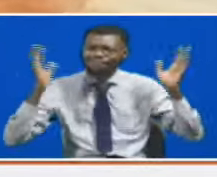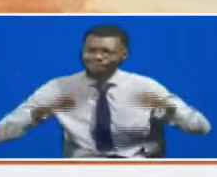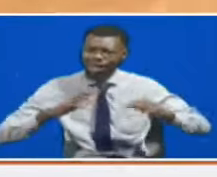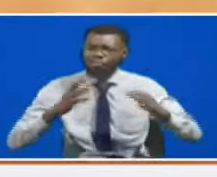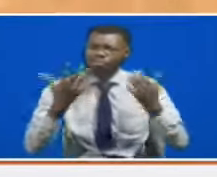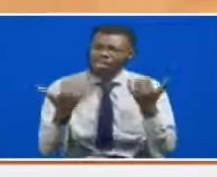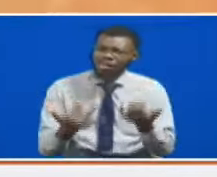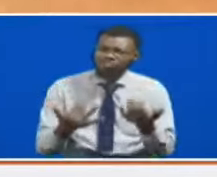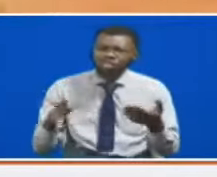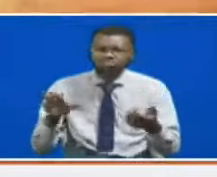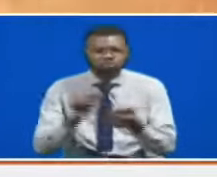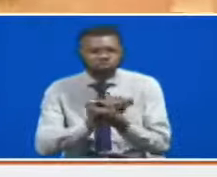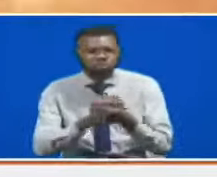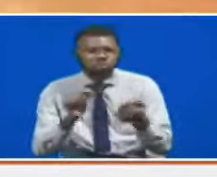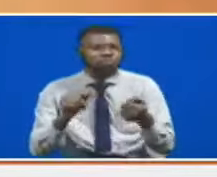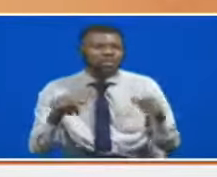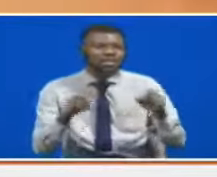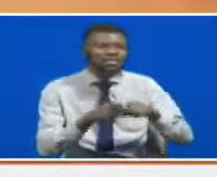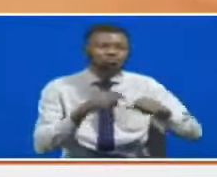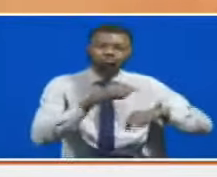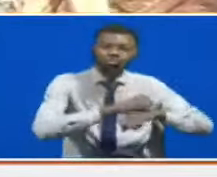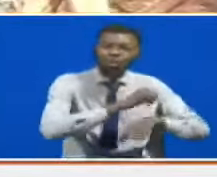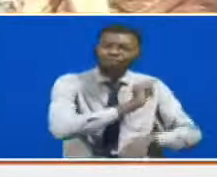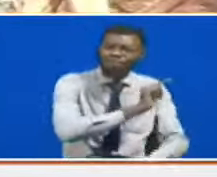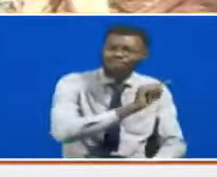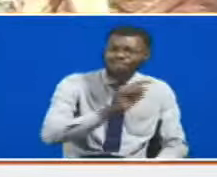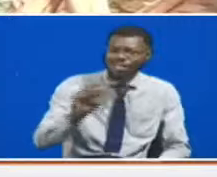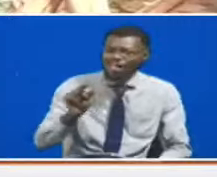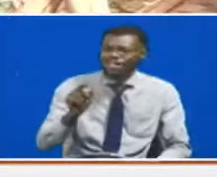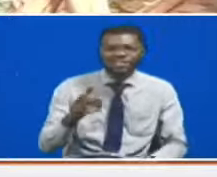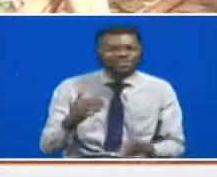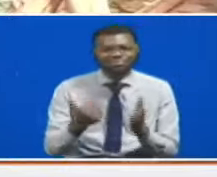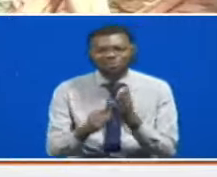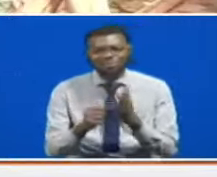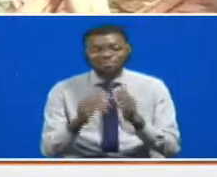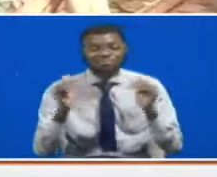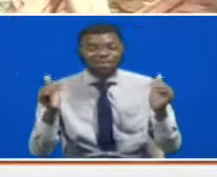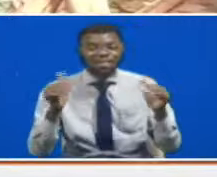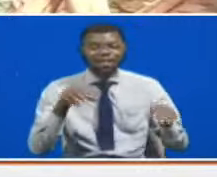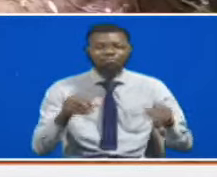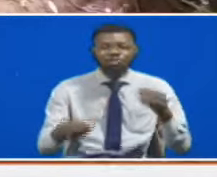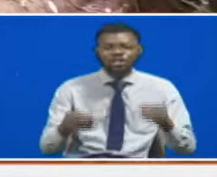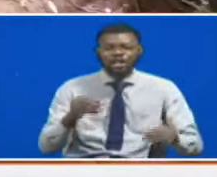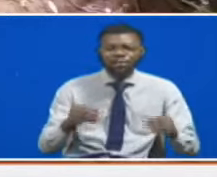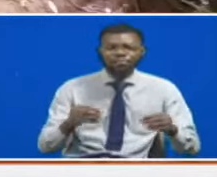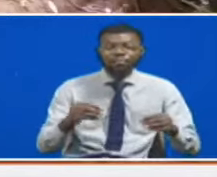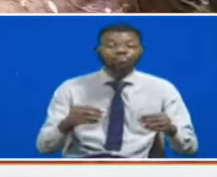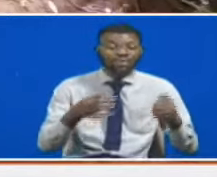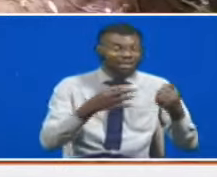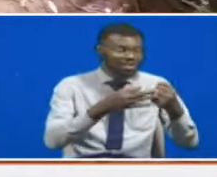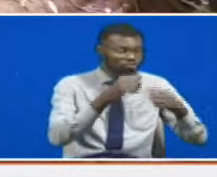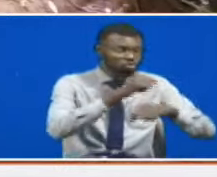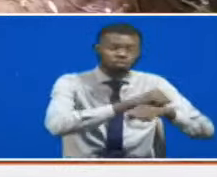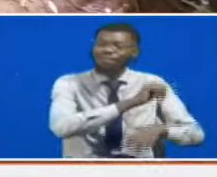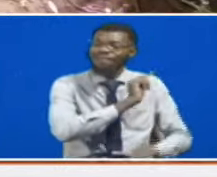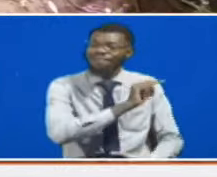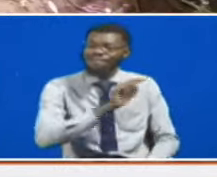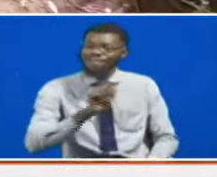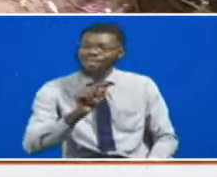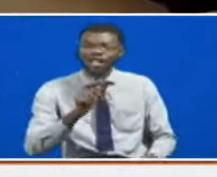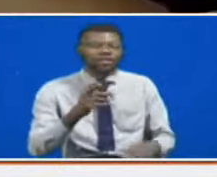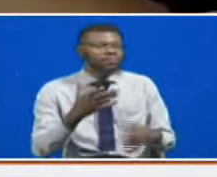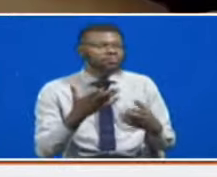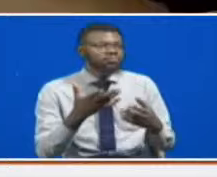of destruction that has also affected schools. In Busia County, learning in 8 schools is at risk of being